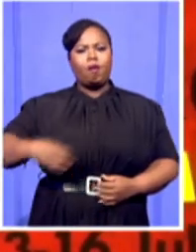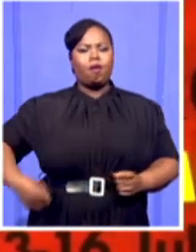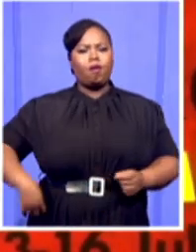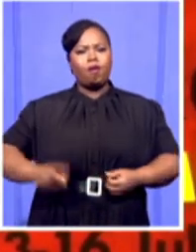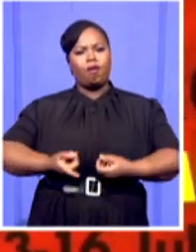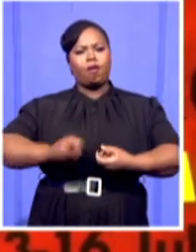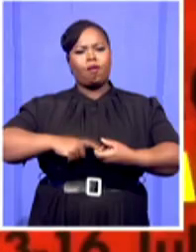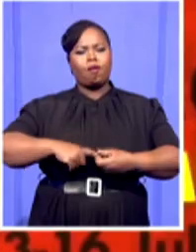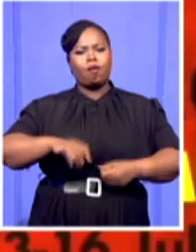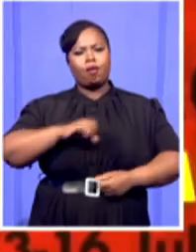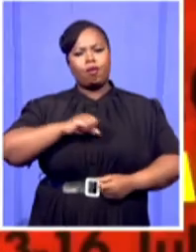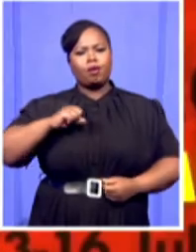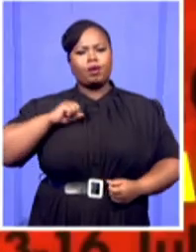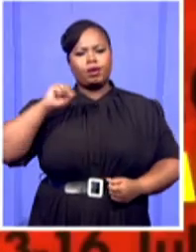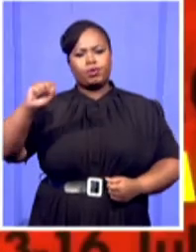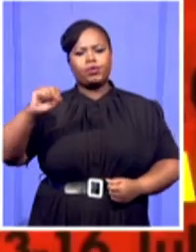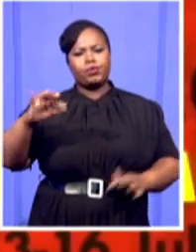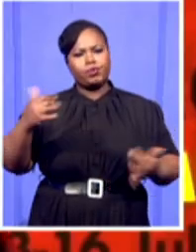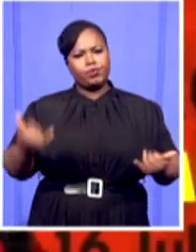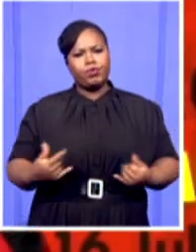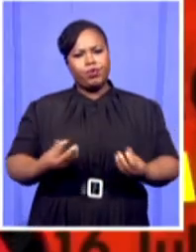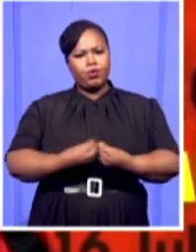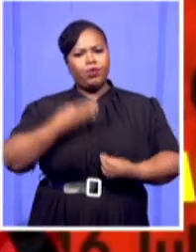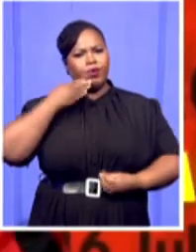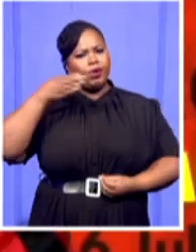COSATU that are with us,